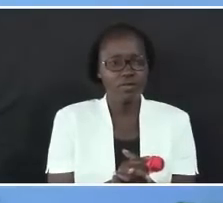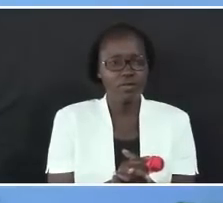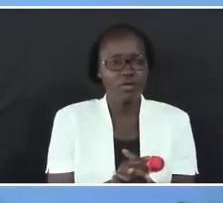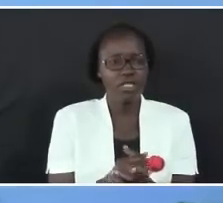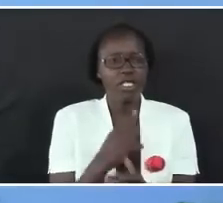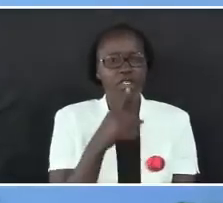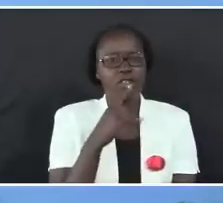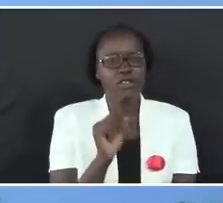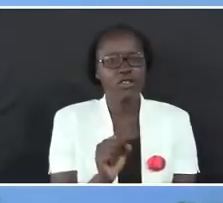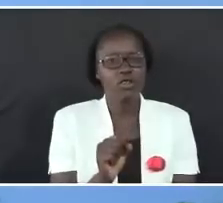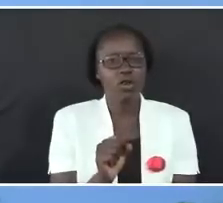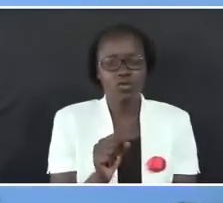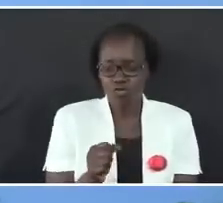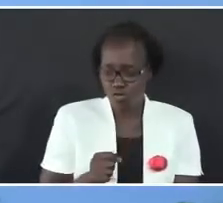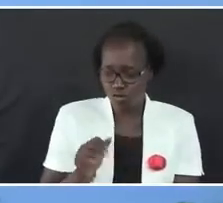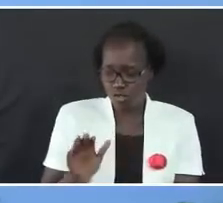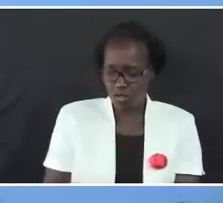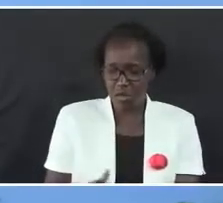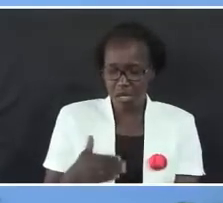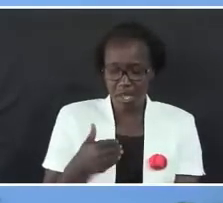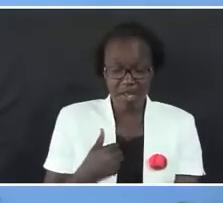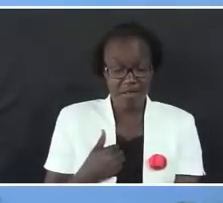So they have this daughter.